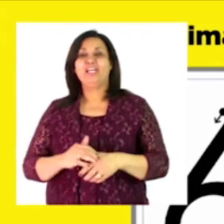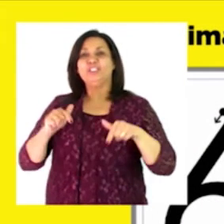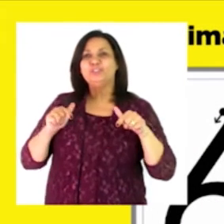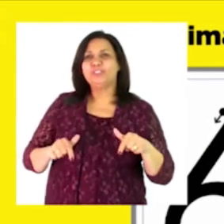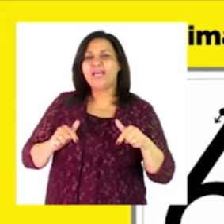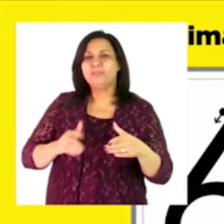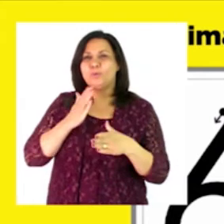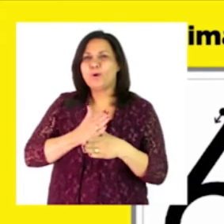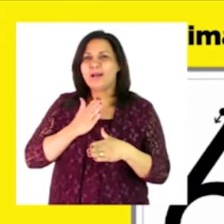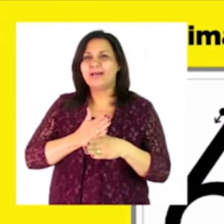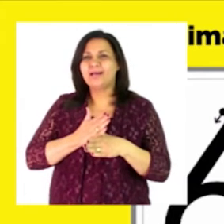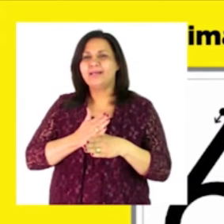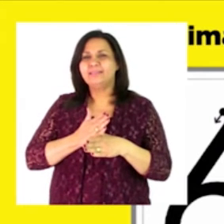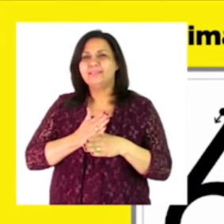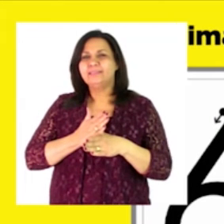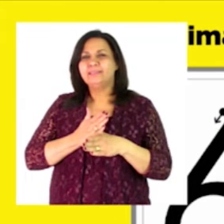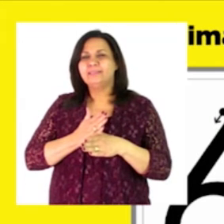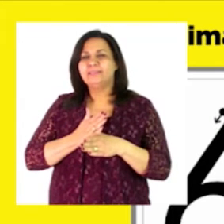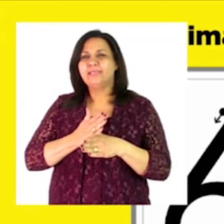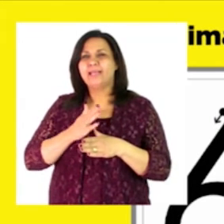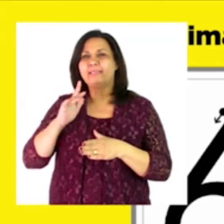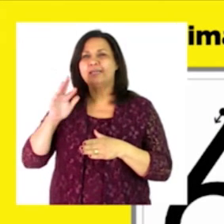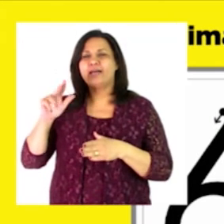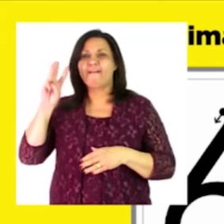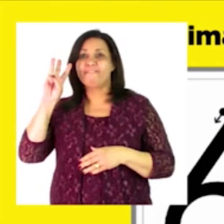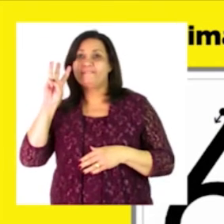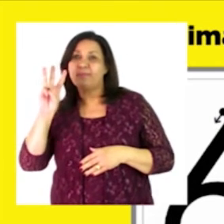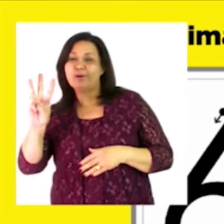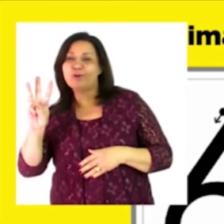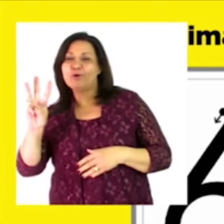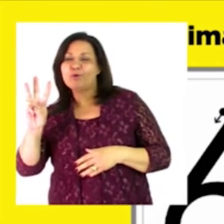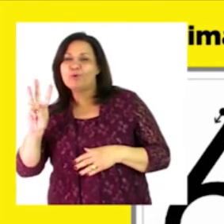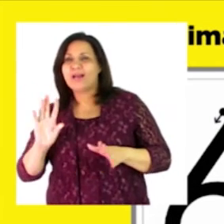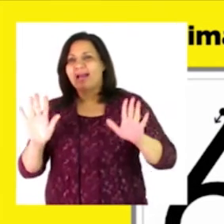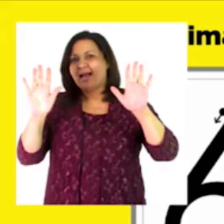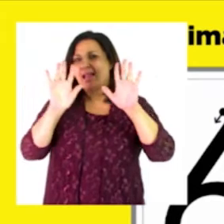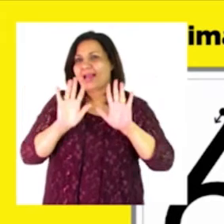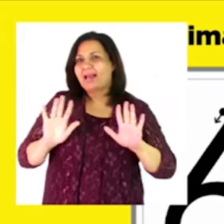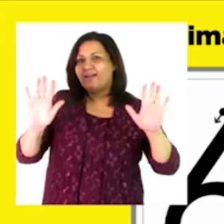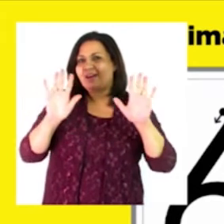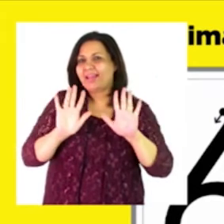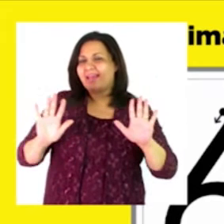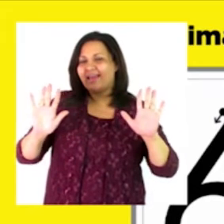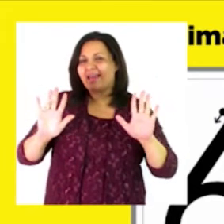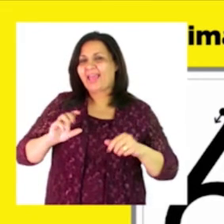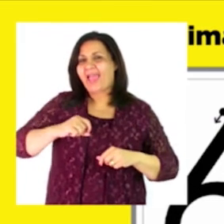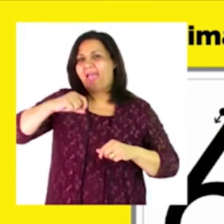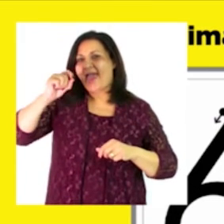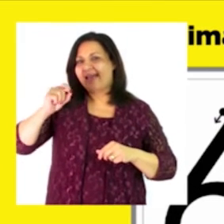Today's lesson is the letter W, coloring,